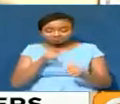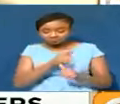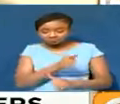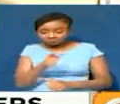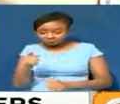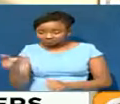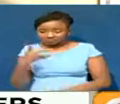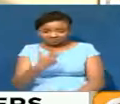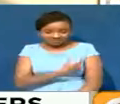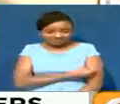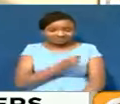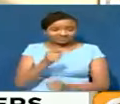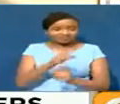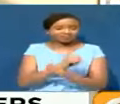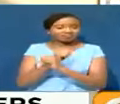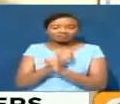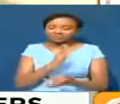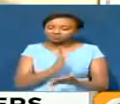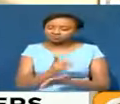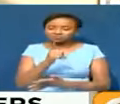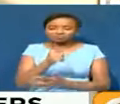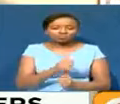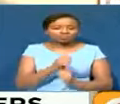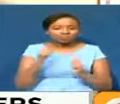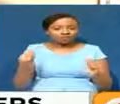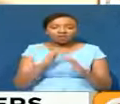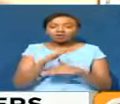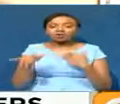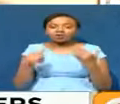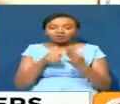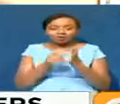vaccines preventing severe disease and mortality, all of them are efficacious.